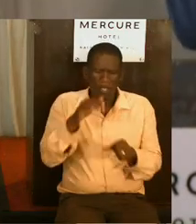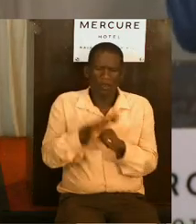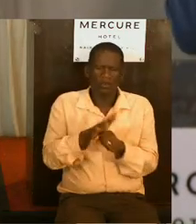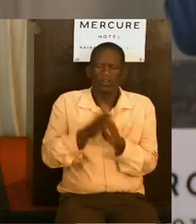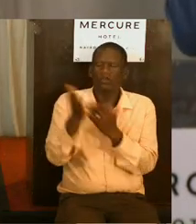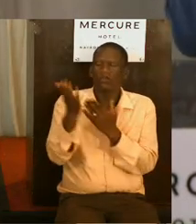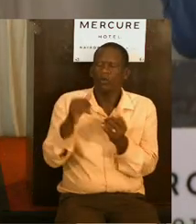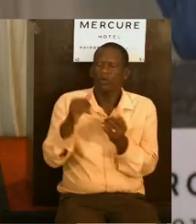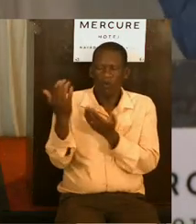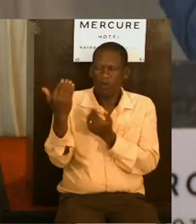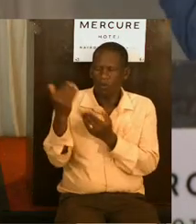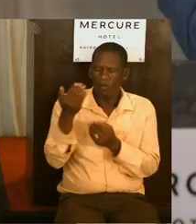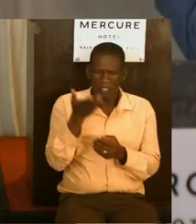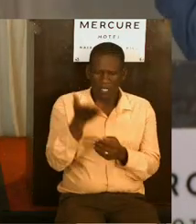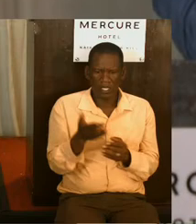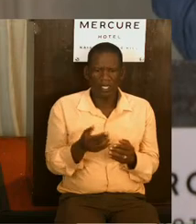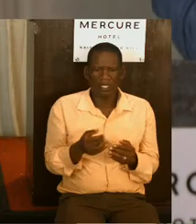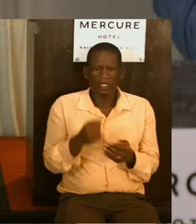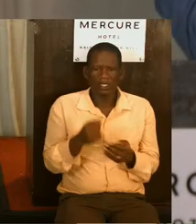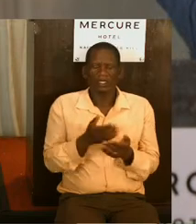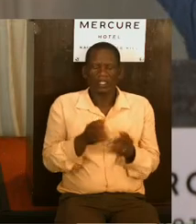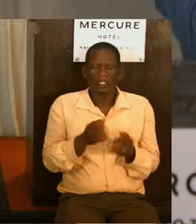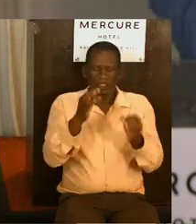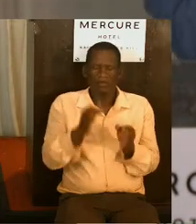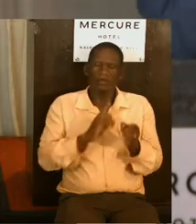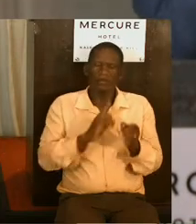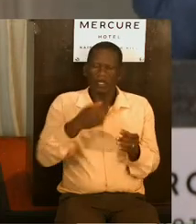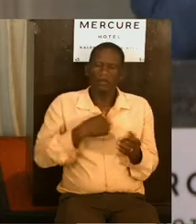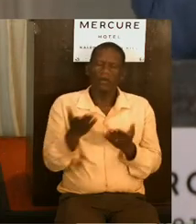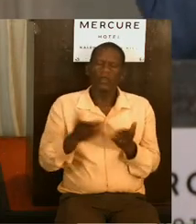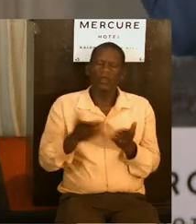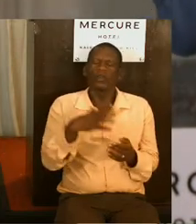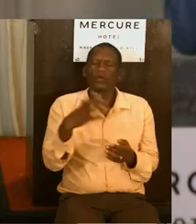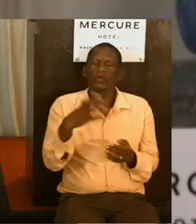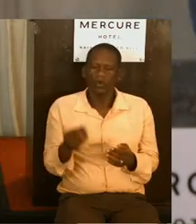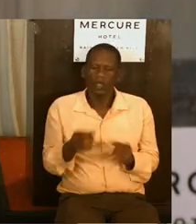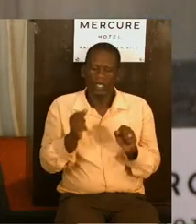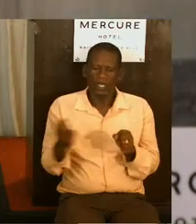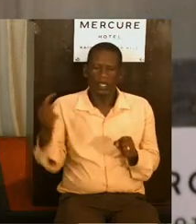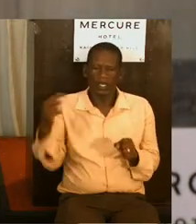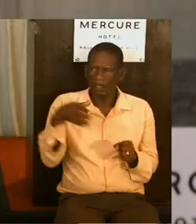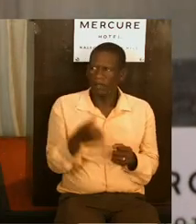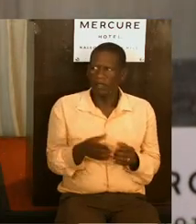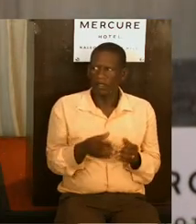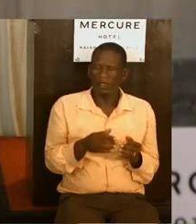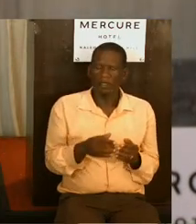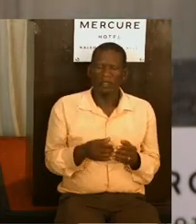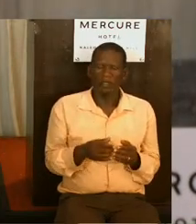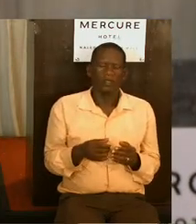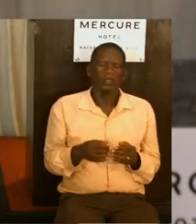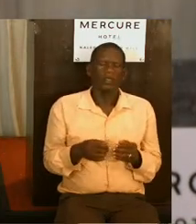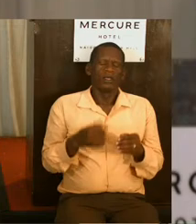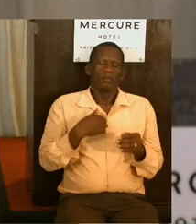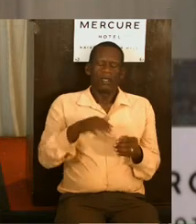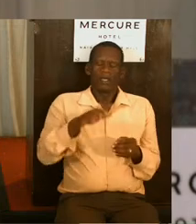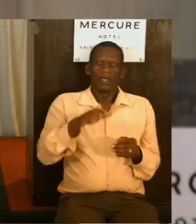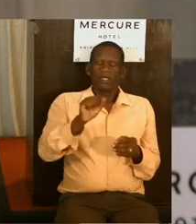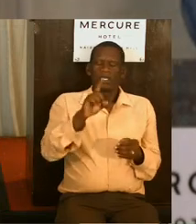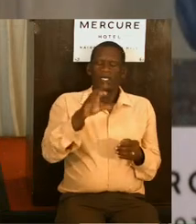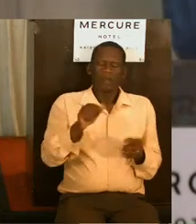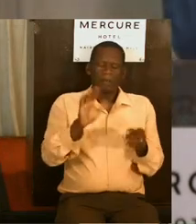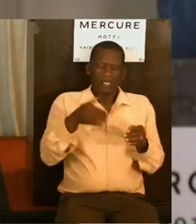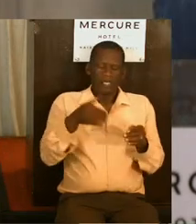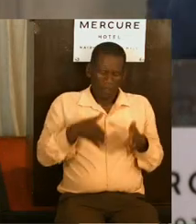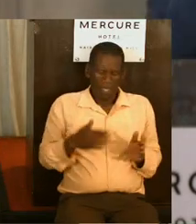Hope and expectations you're someone if you tell me where you'll be I may appear there I'm SDA by